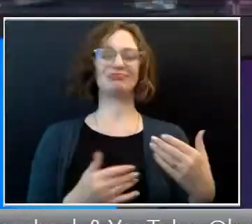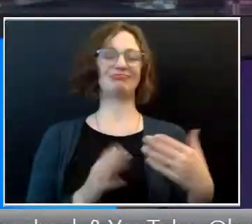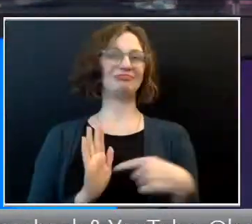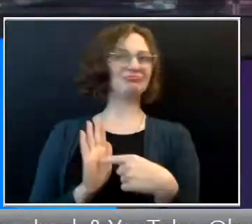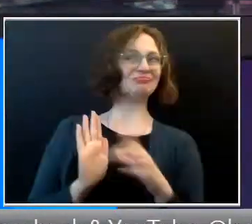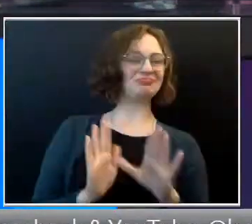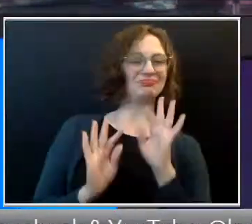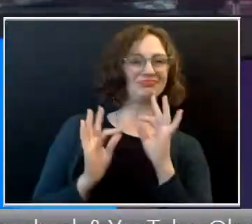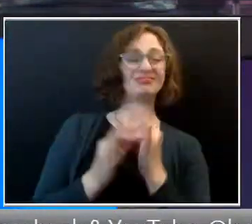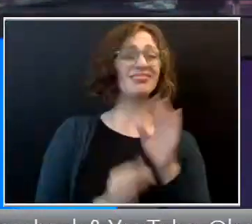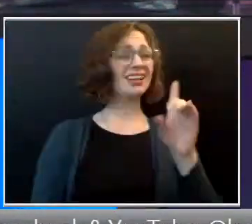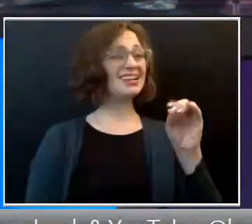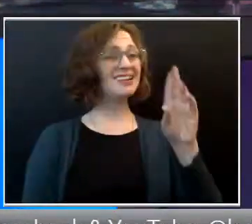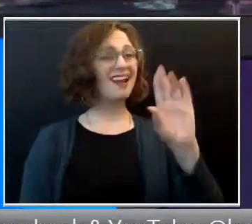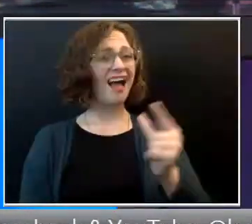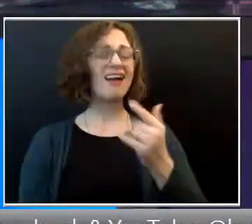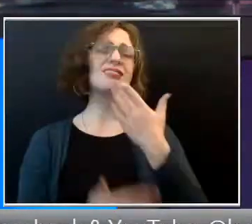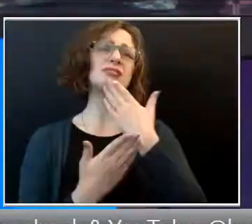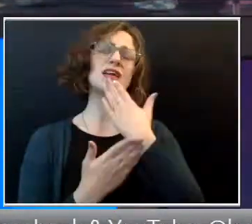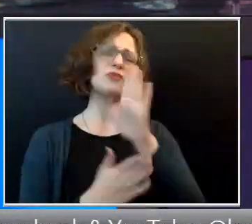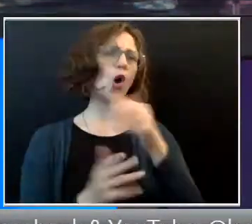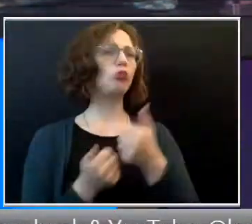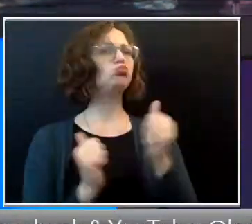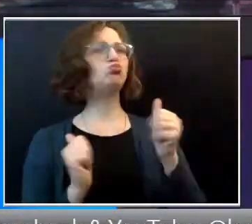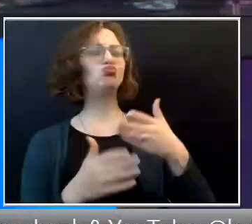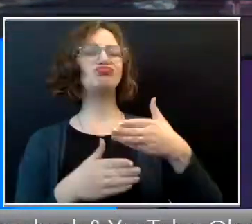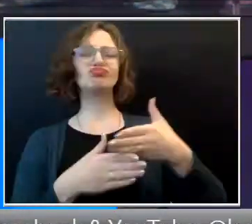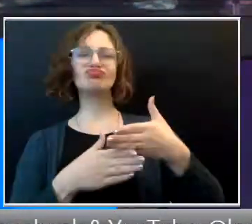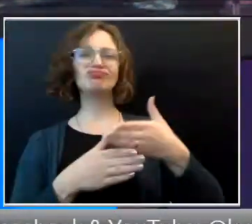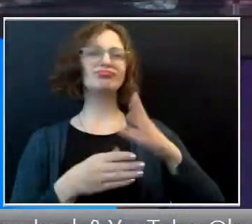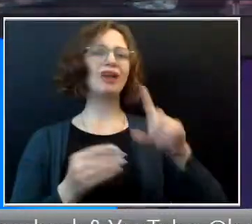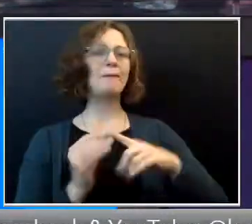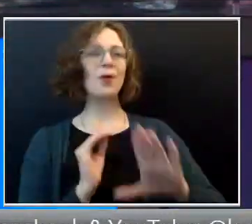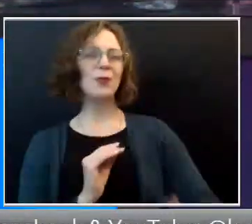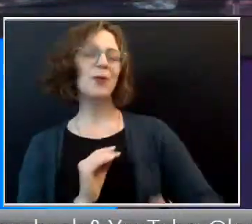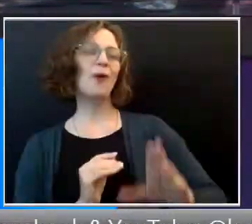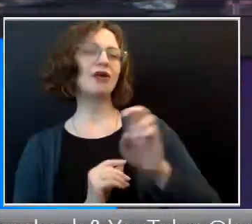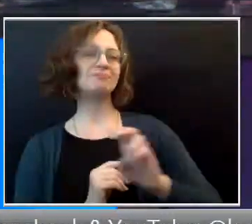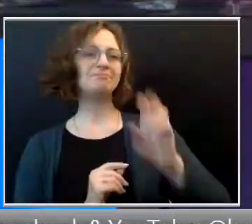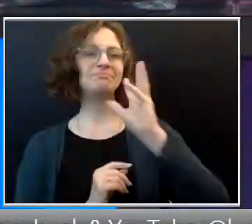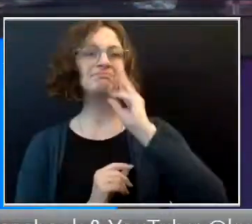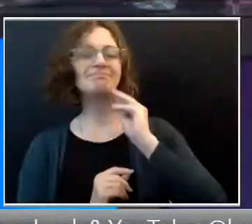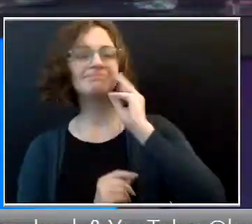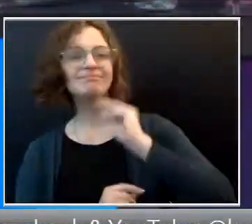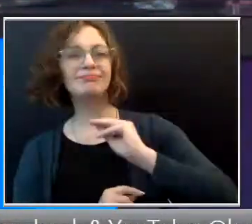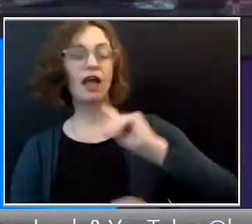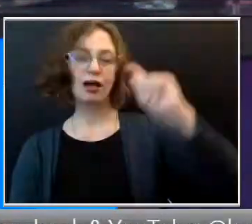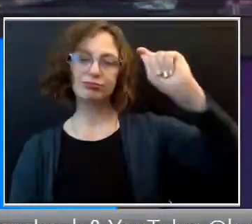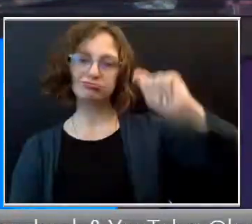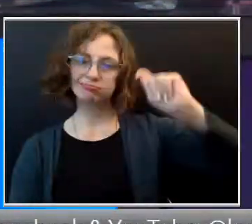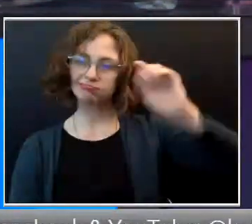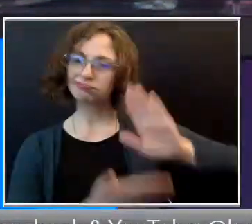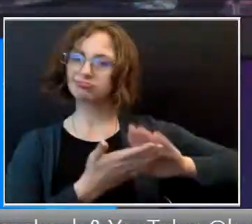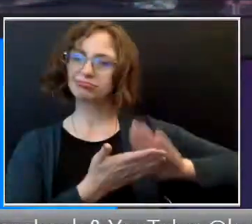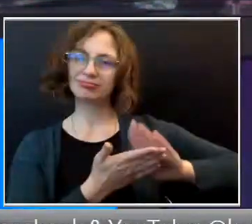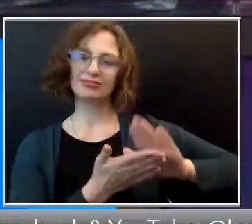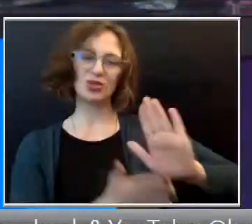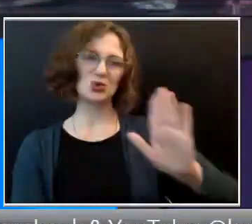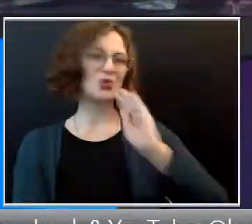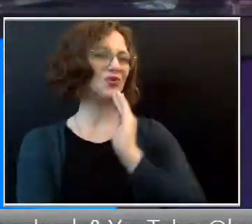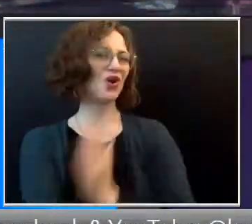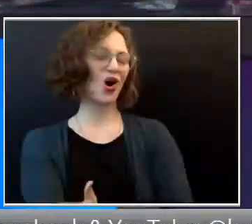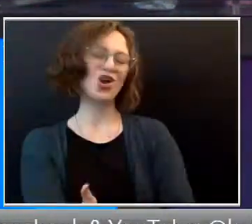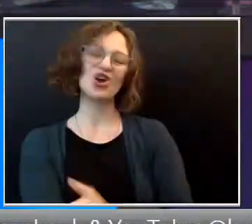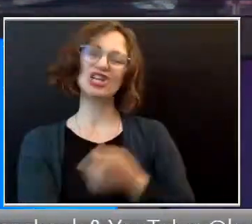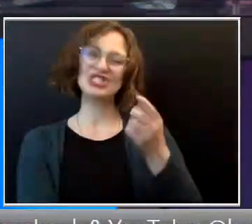you for being so open about your journey, and hats off to your little girl. Thank you. Because she's the reason why you're